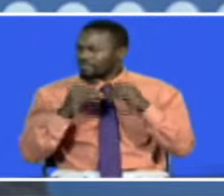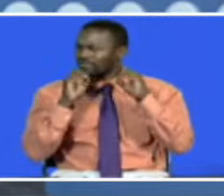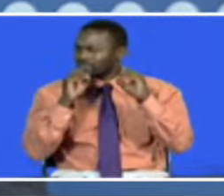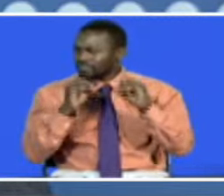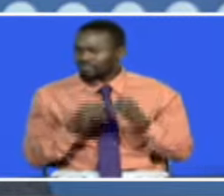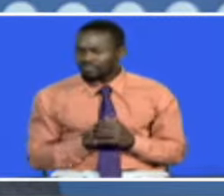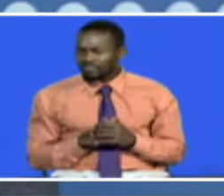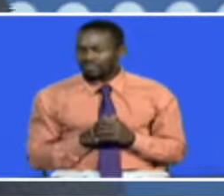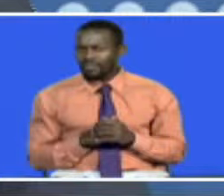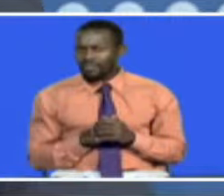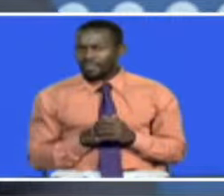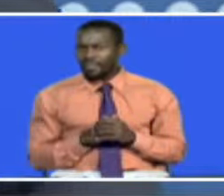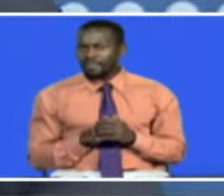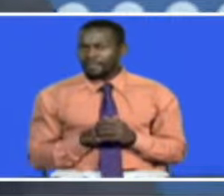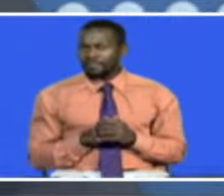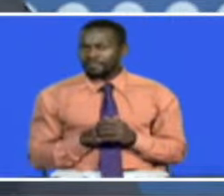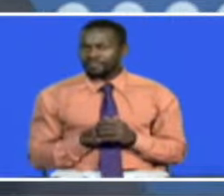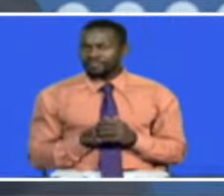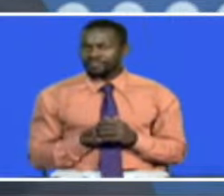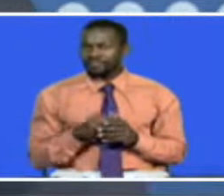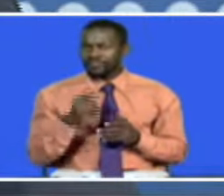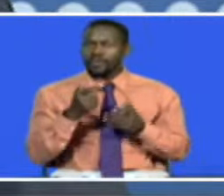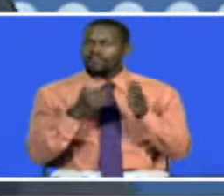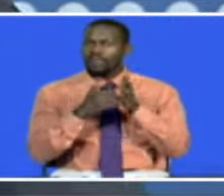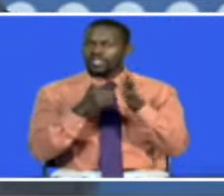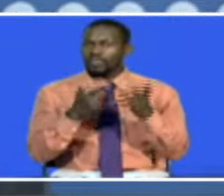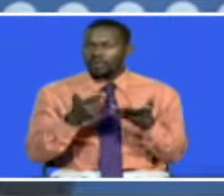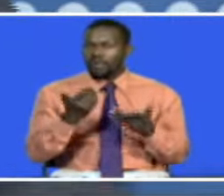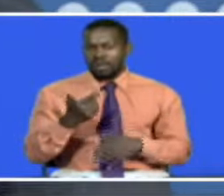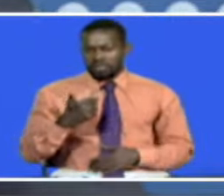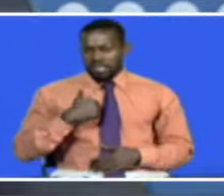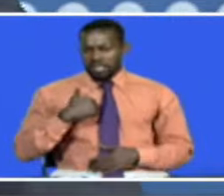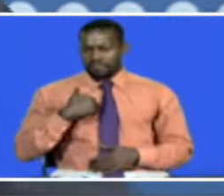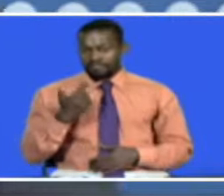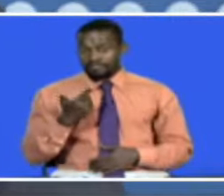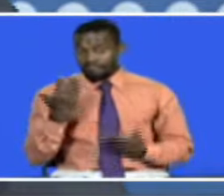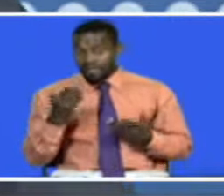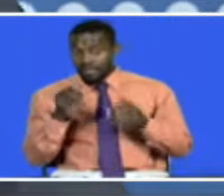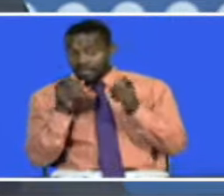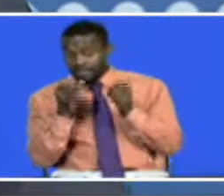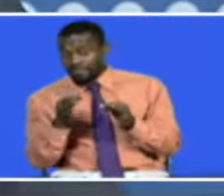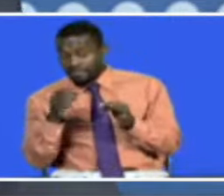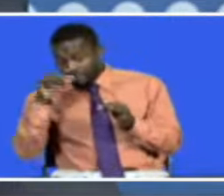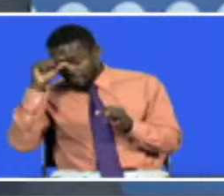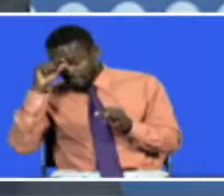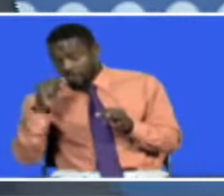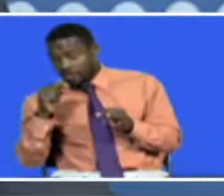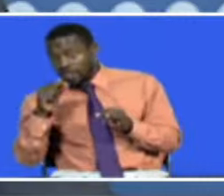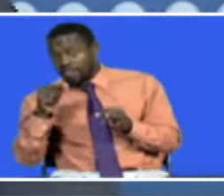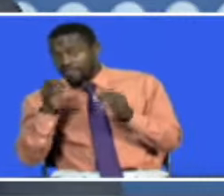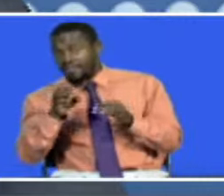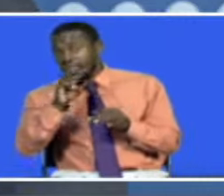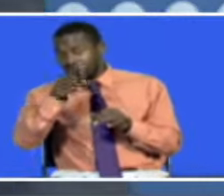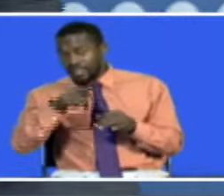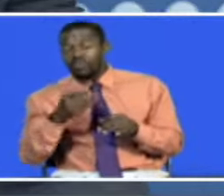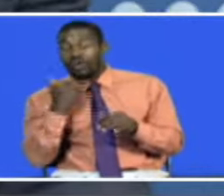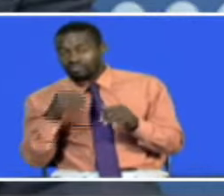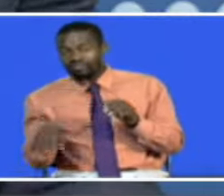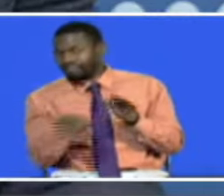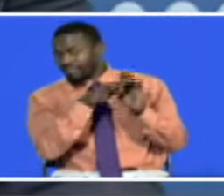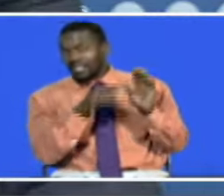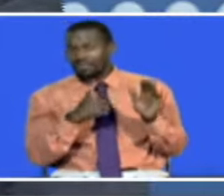You see, it is not Mark is being impeached, Ken is my friend, I call you Ken, I say, Ken, please don't let me be impeached. How many